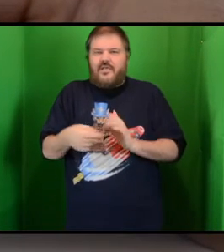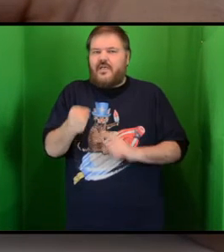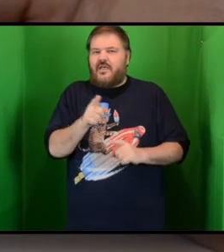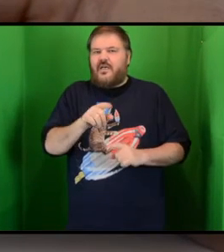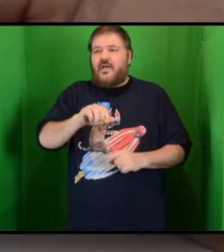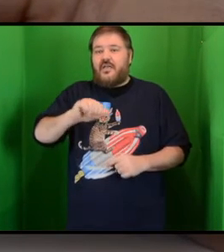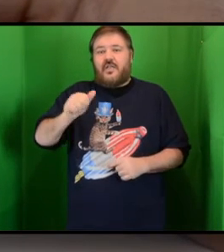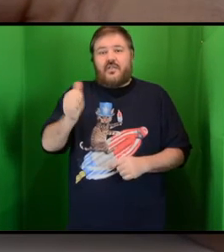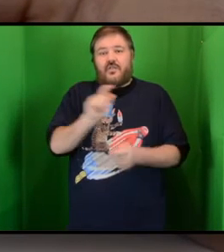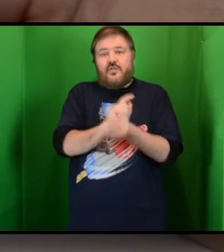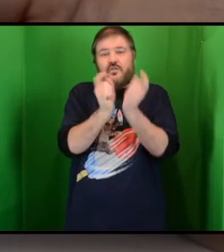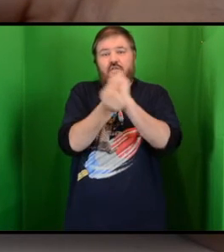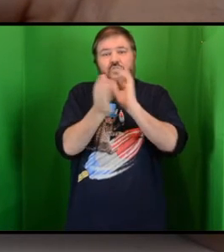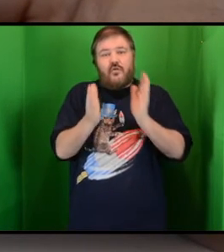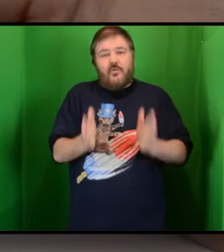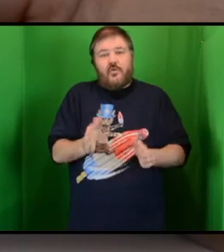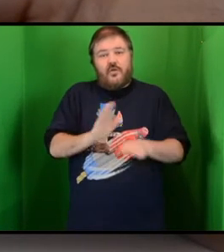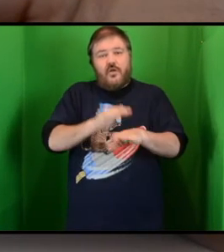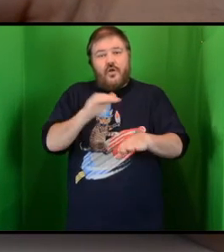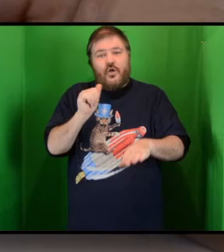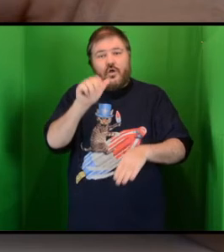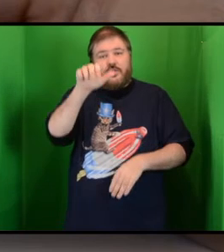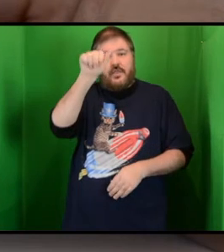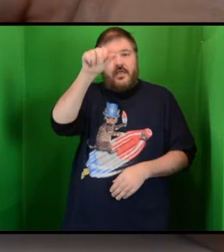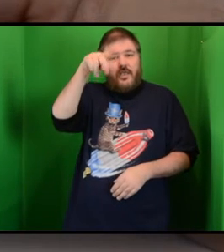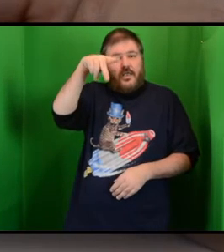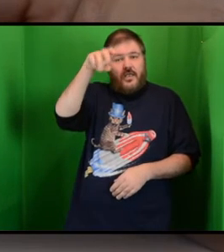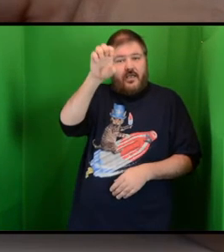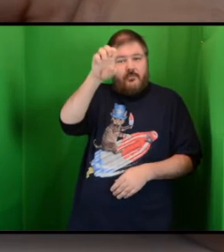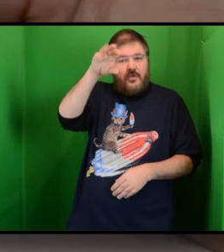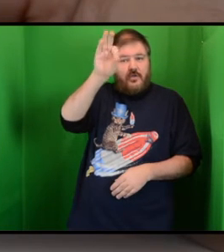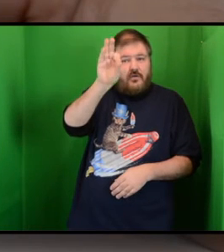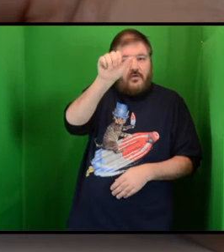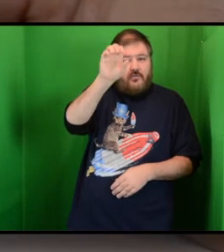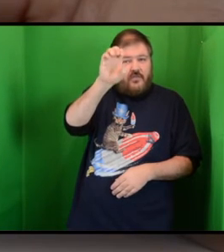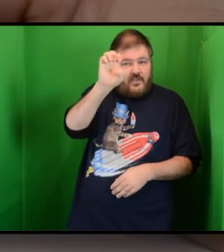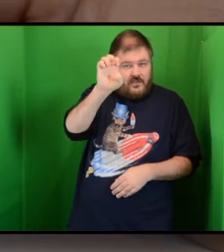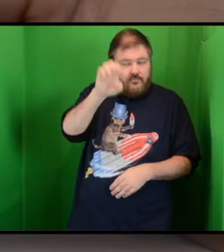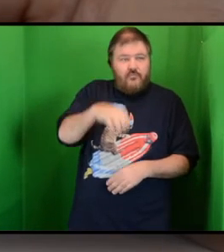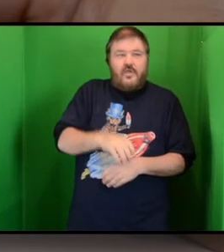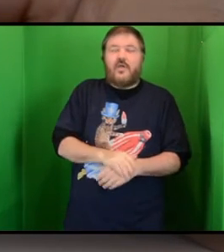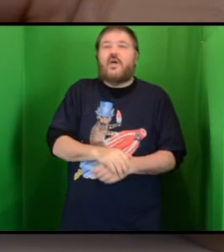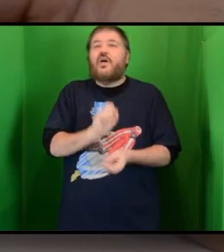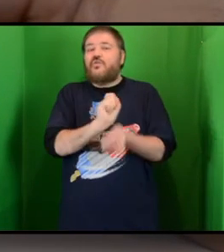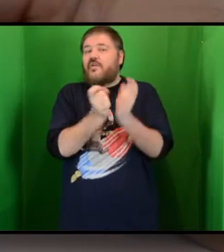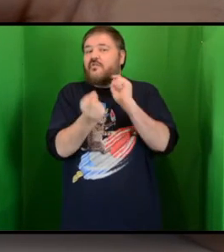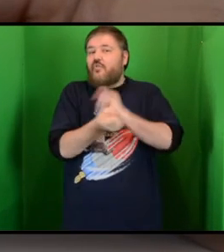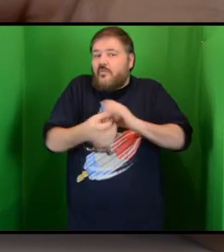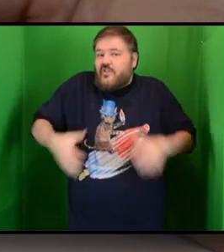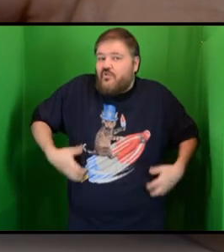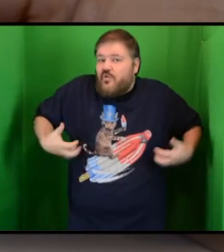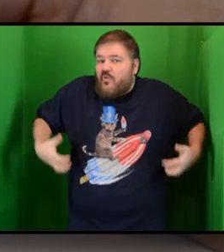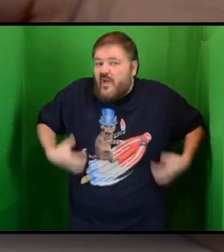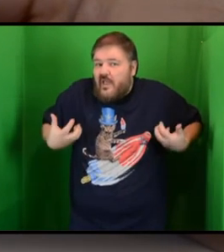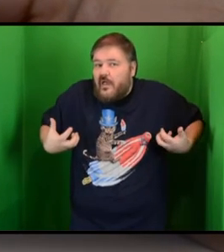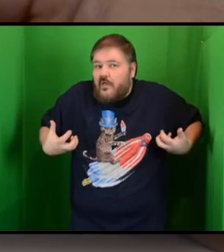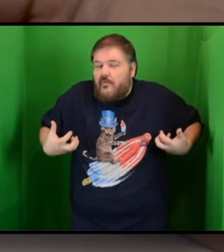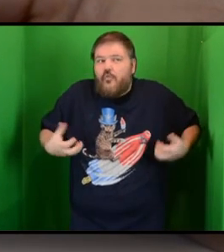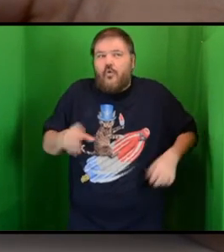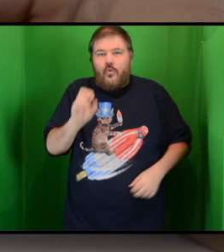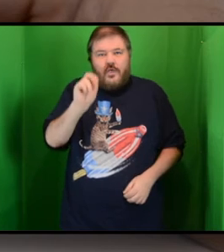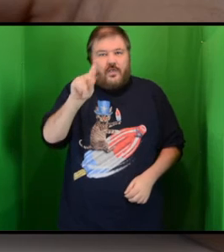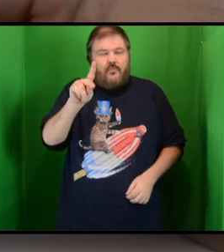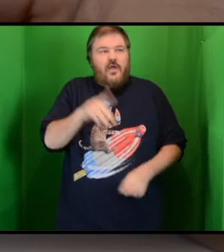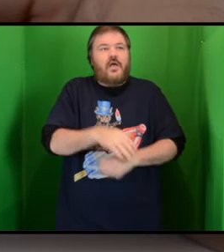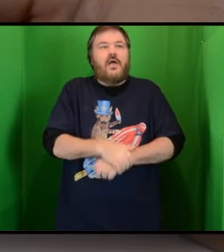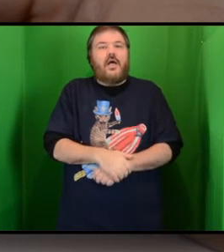I think there was a lot more creativity there. all we get out of this storyline really is the fact